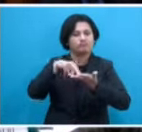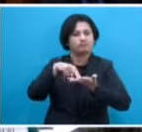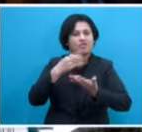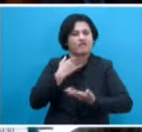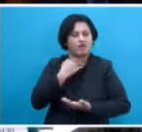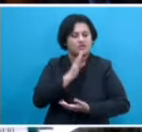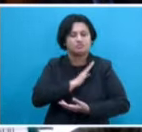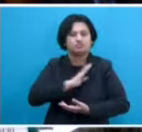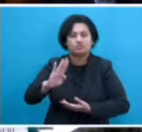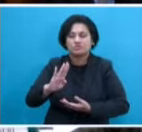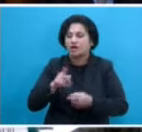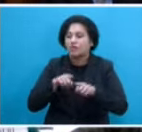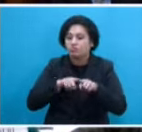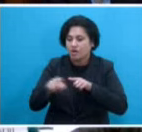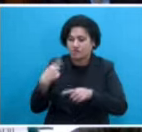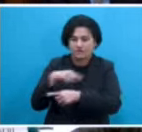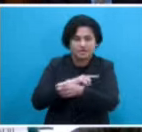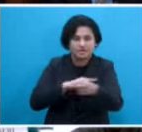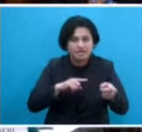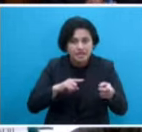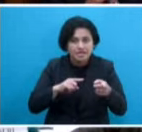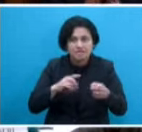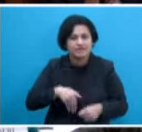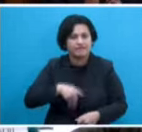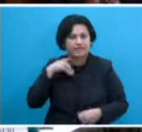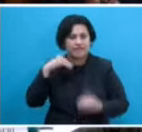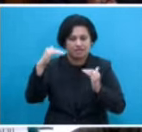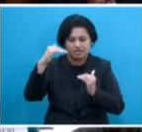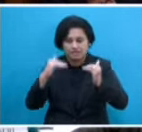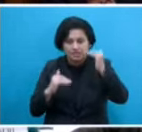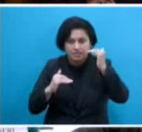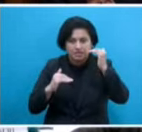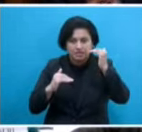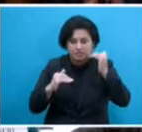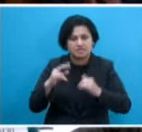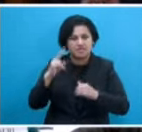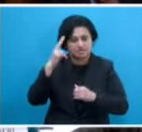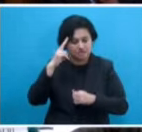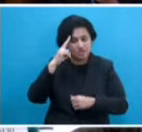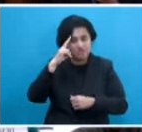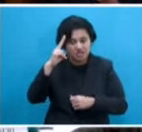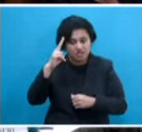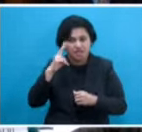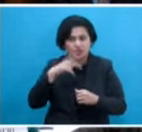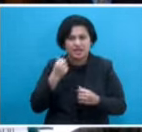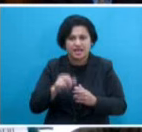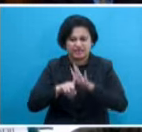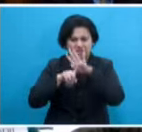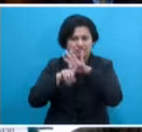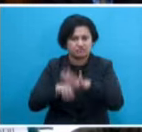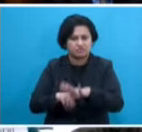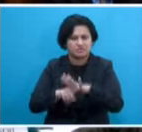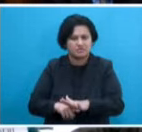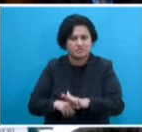feel a collective sense of despair. A nation that is demoralized and left with little hope.